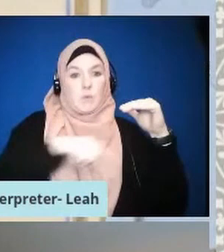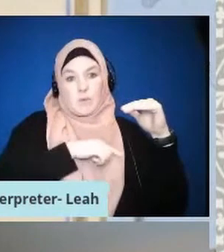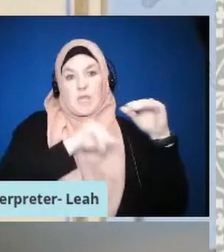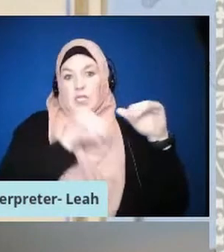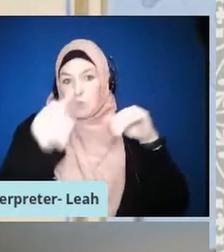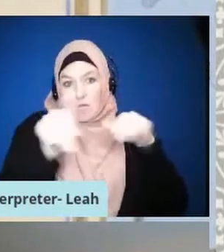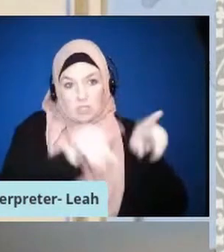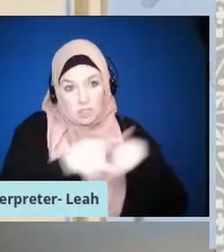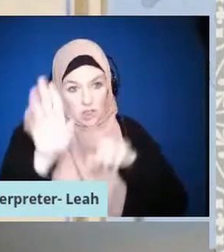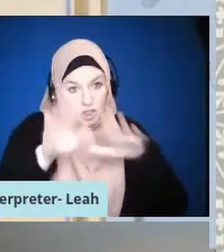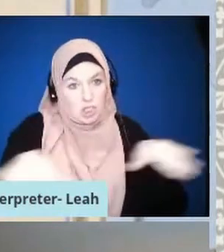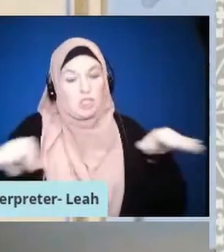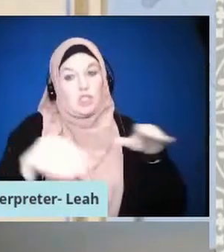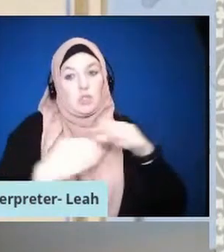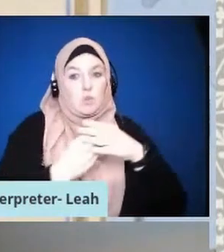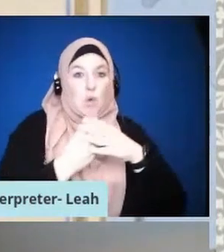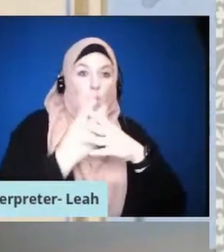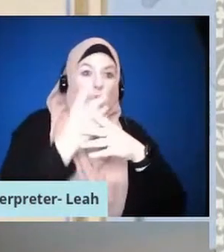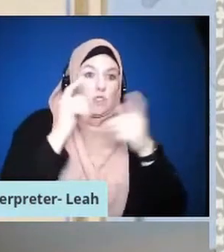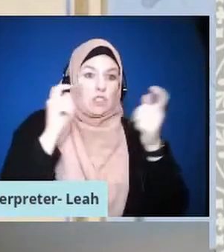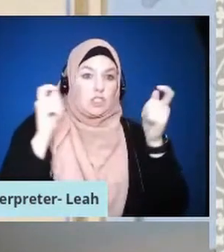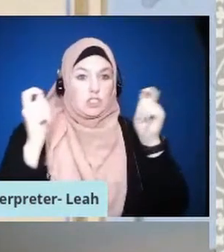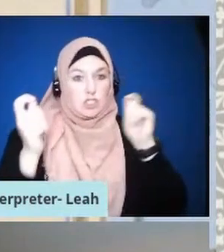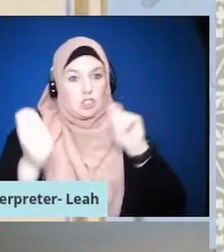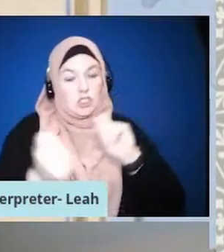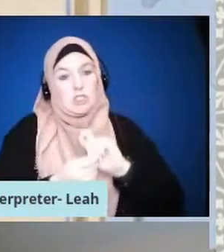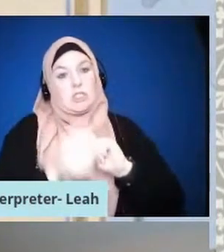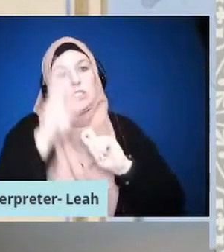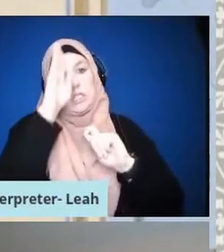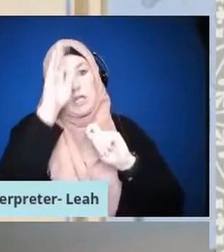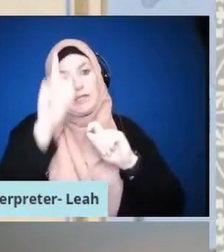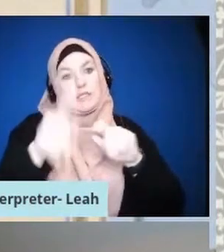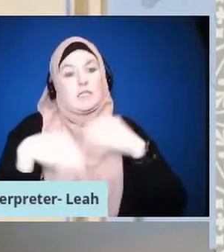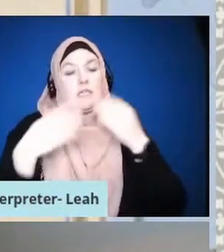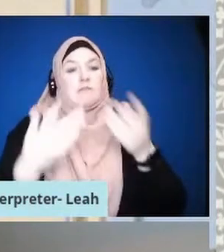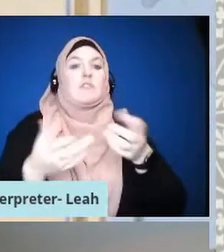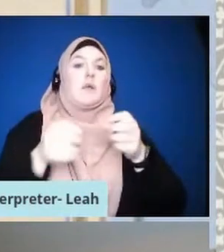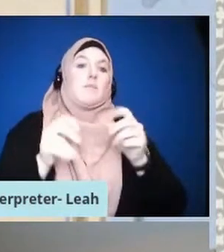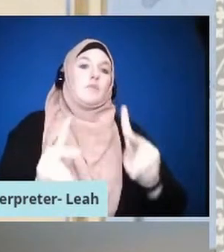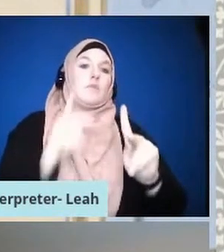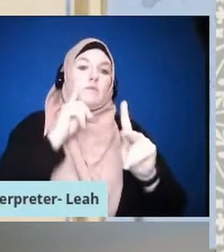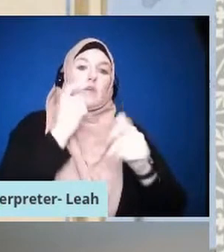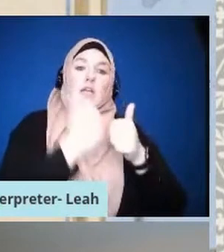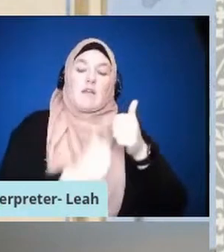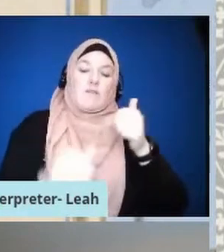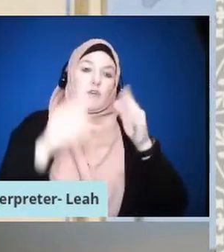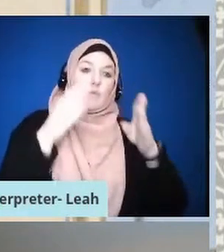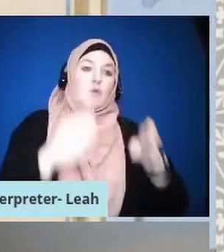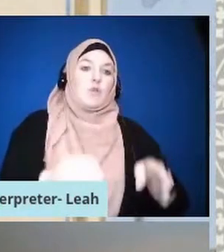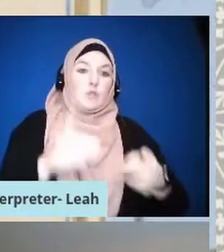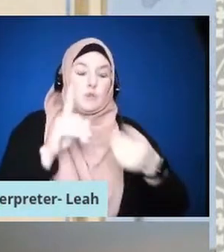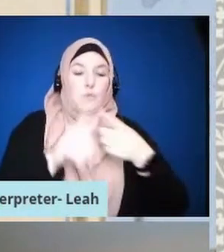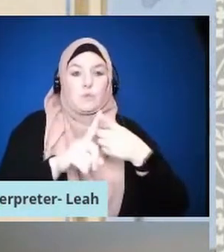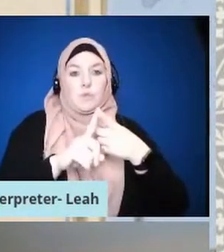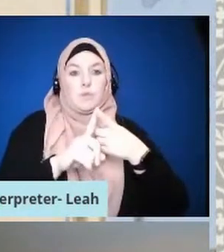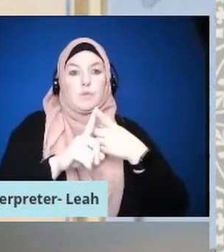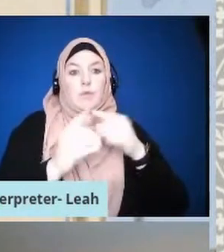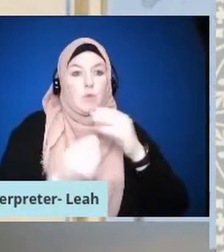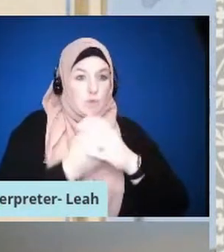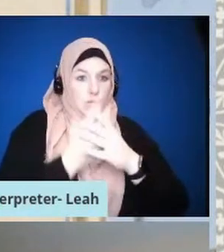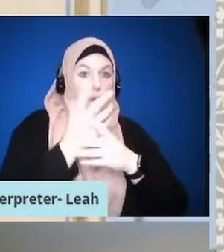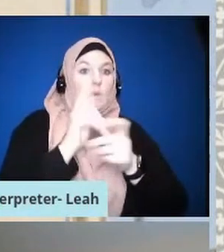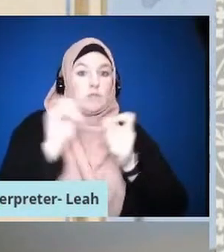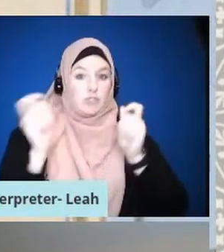as a child is growing and changing, God give this opportunity for every entity to grow